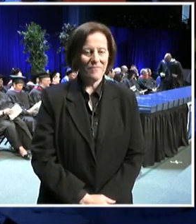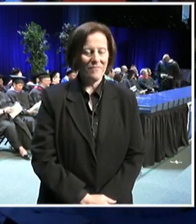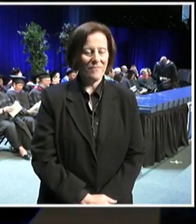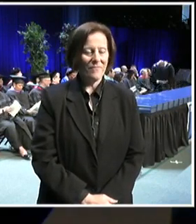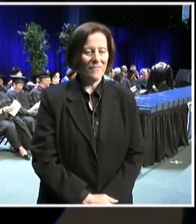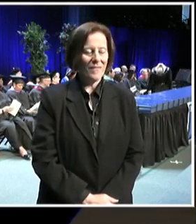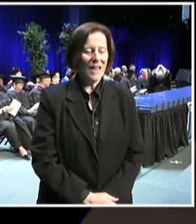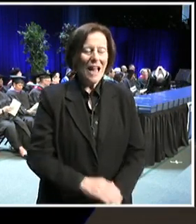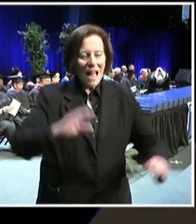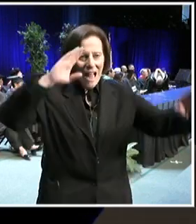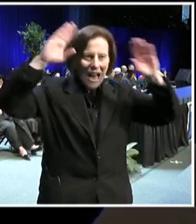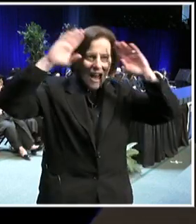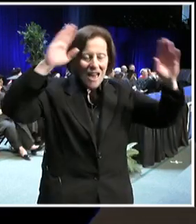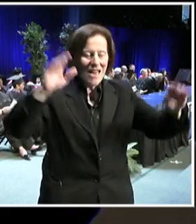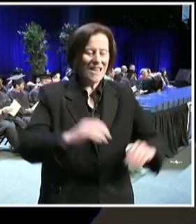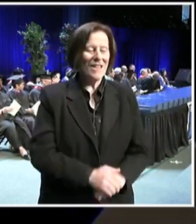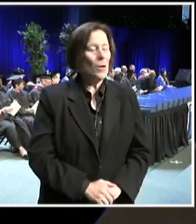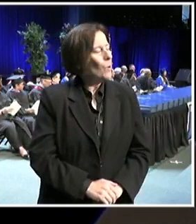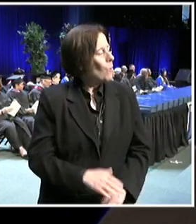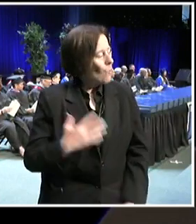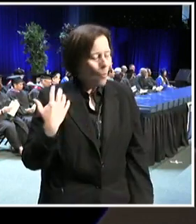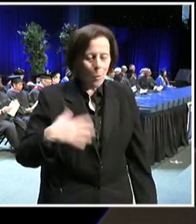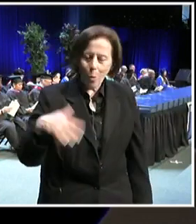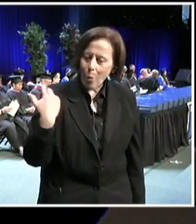Whoa, hey guys. Woo.